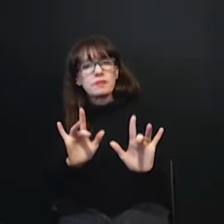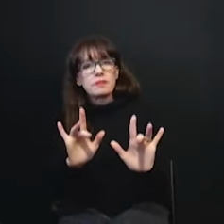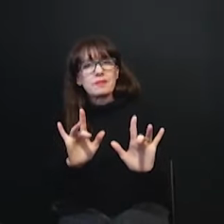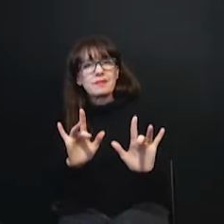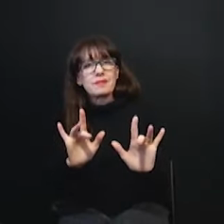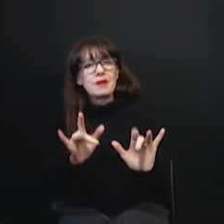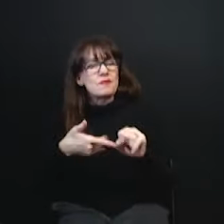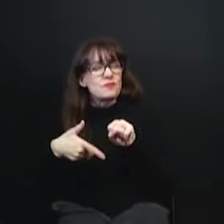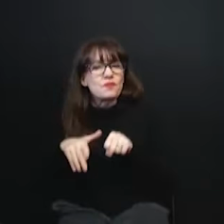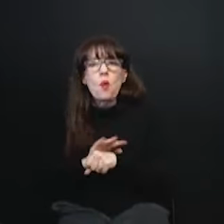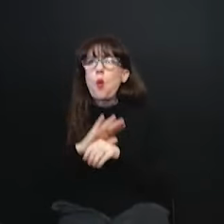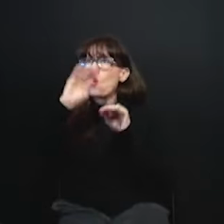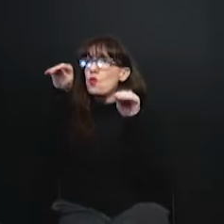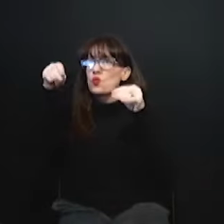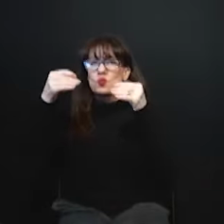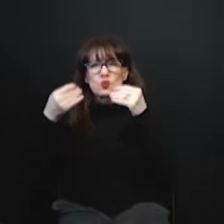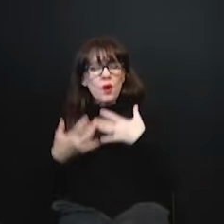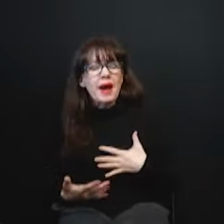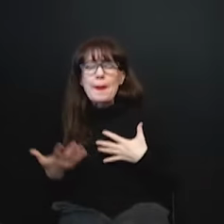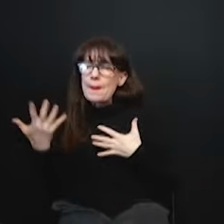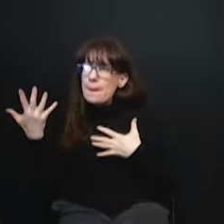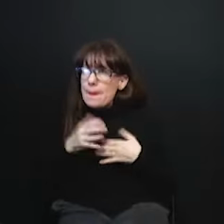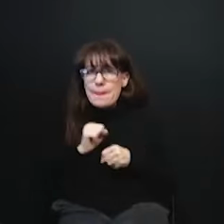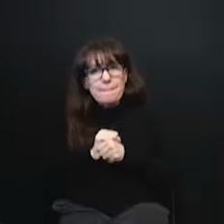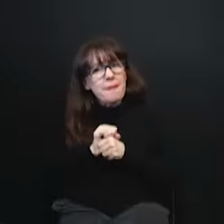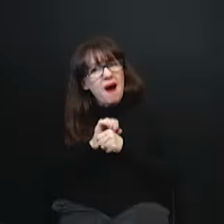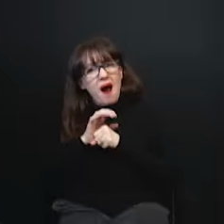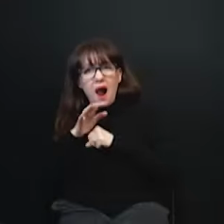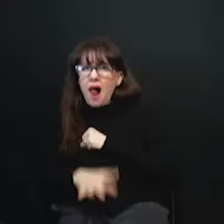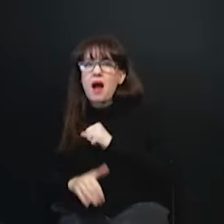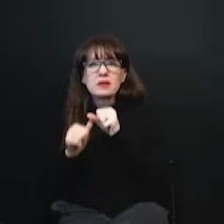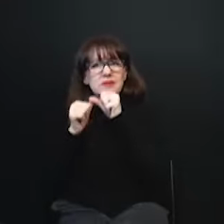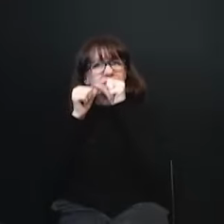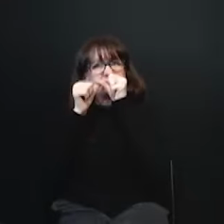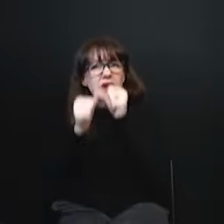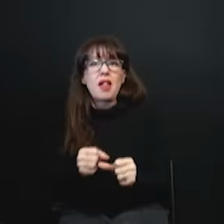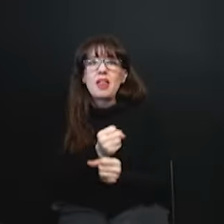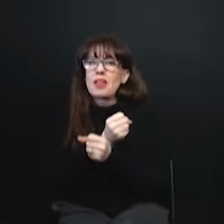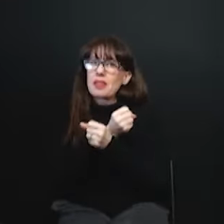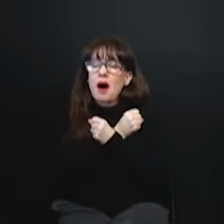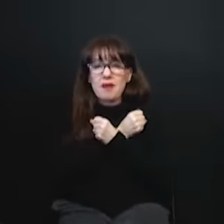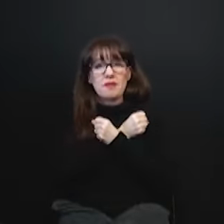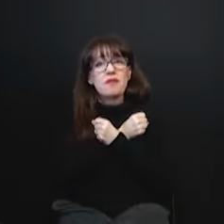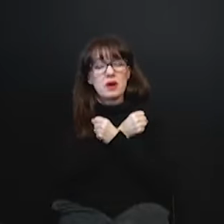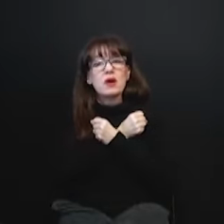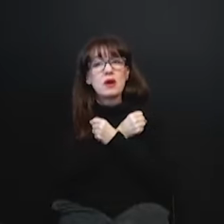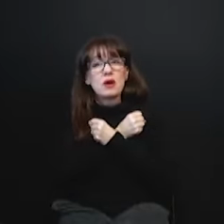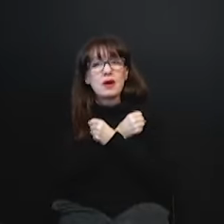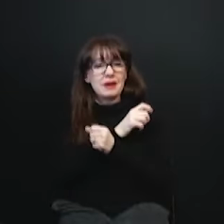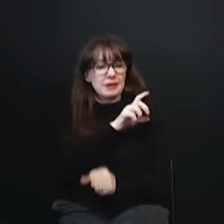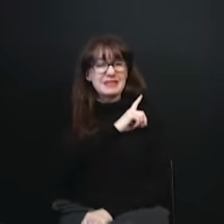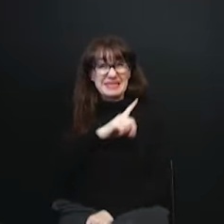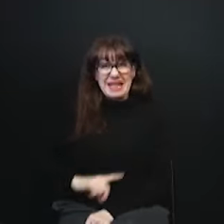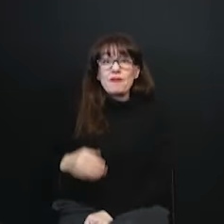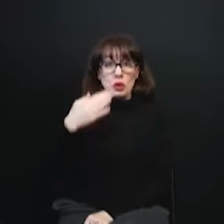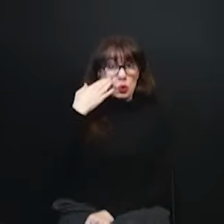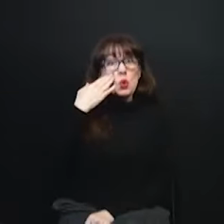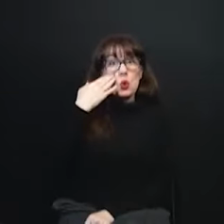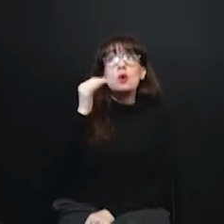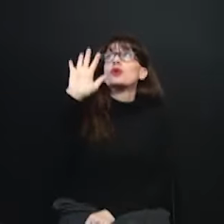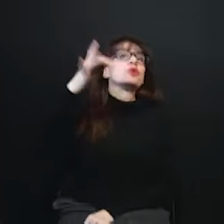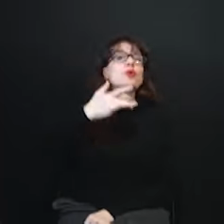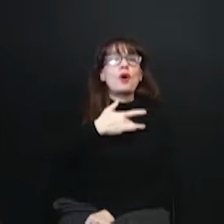full of grace and abounding in steadfast love, O God. David knew well your